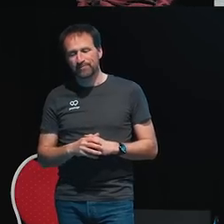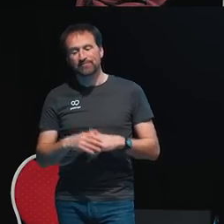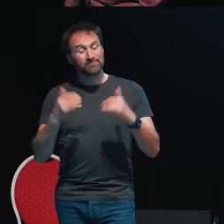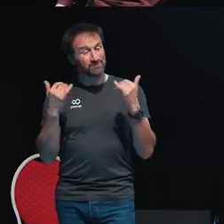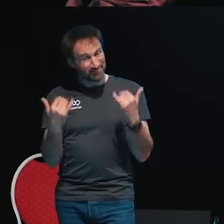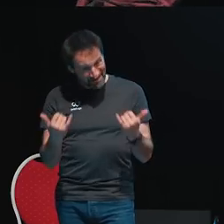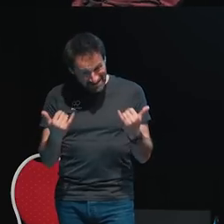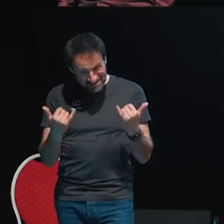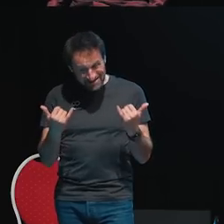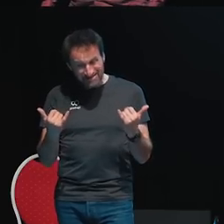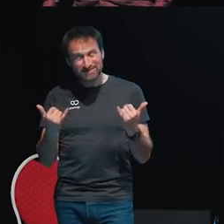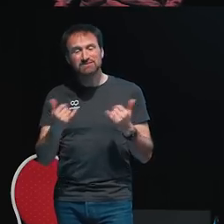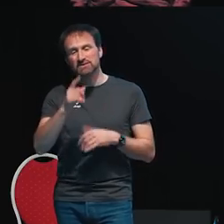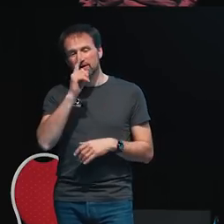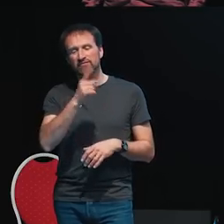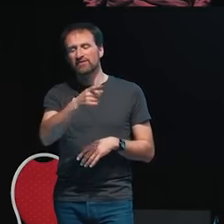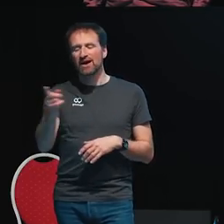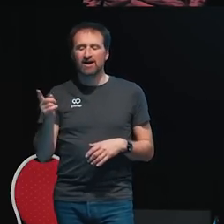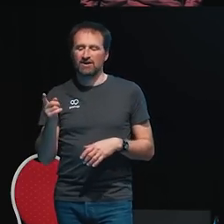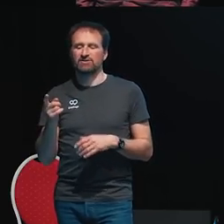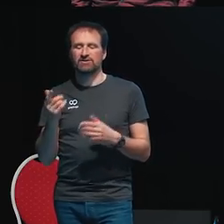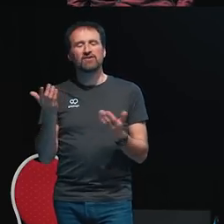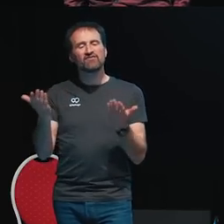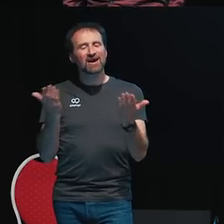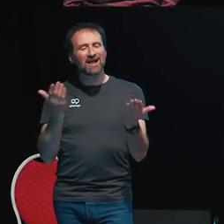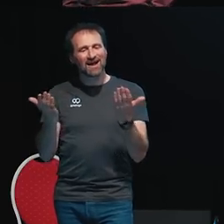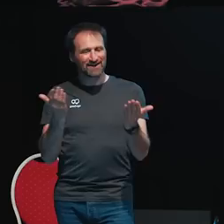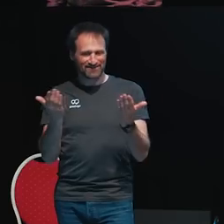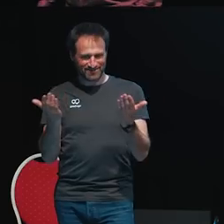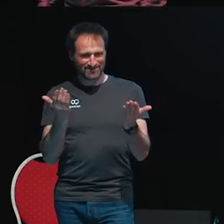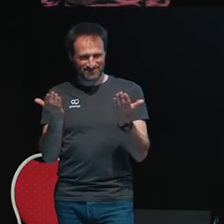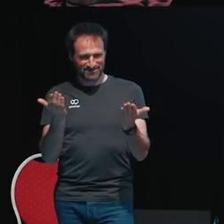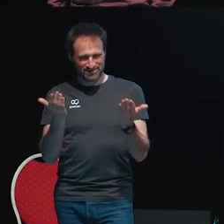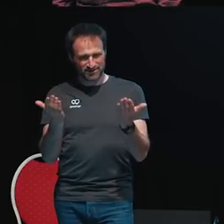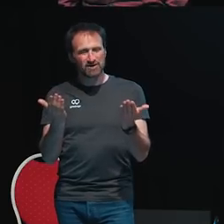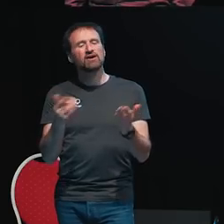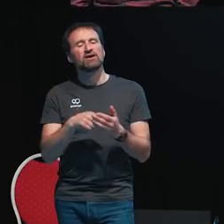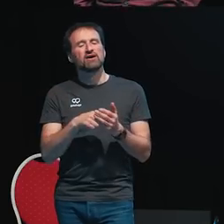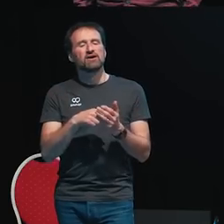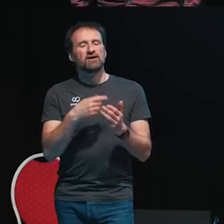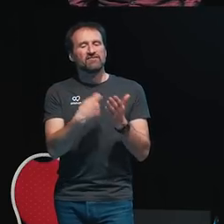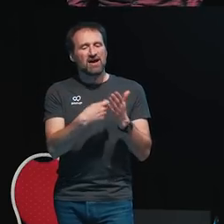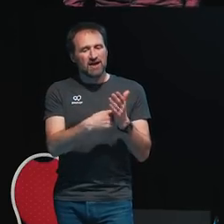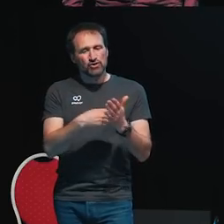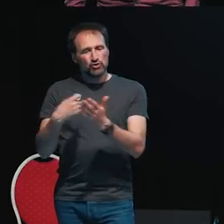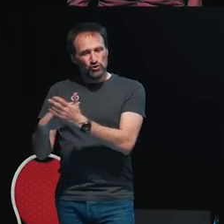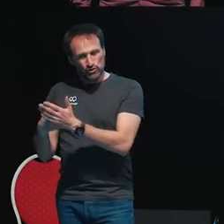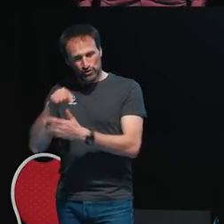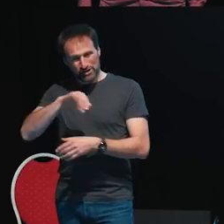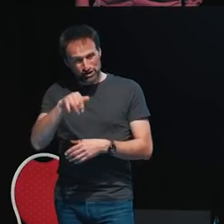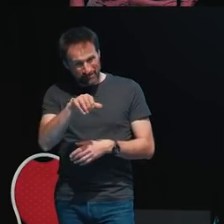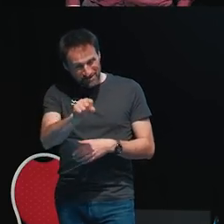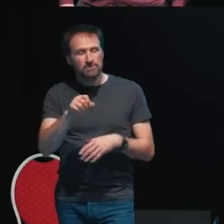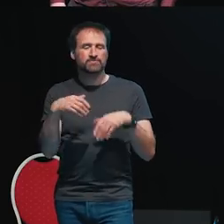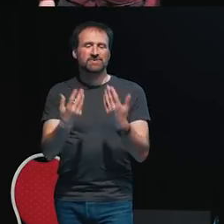Right now, if you compare values in JavaScript, there is a distinction. There